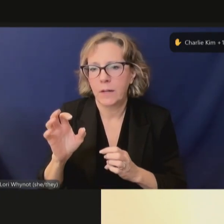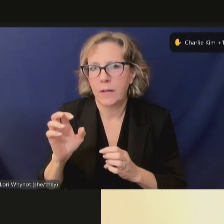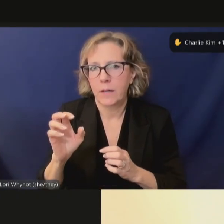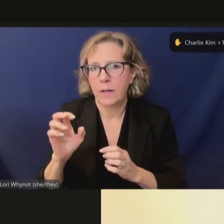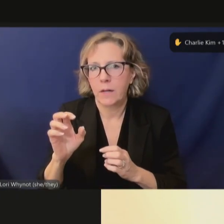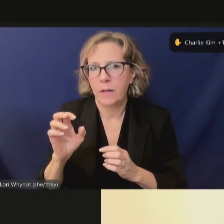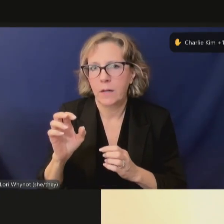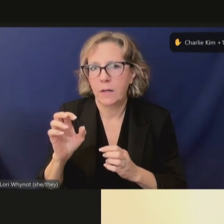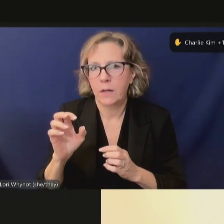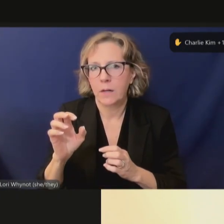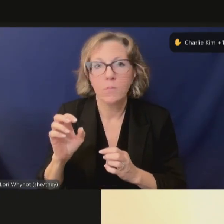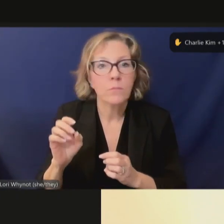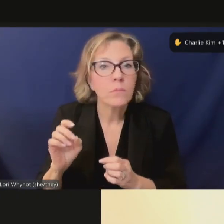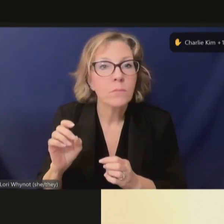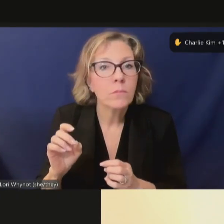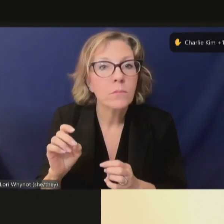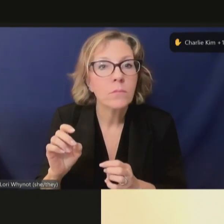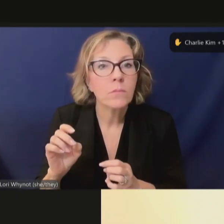no.